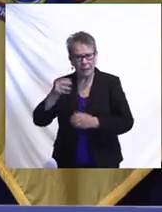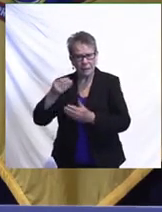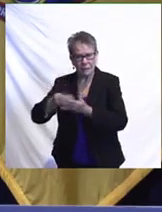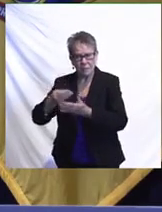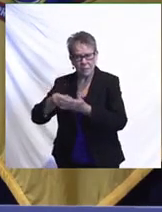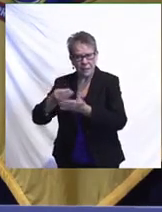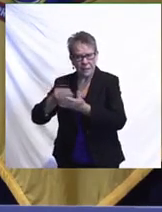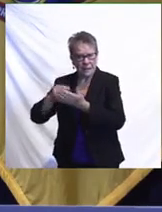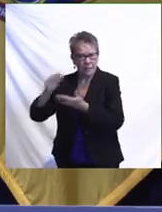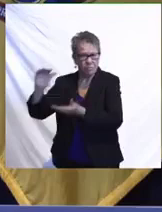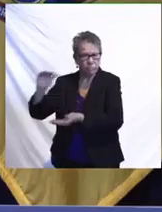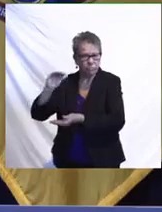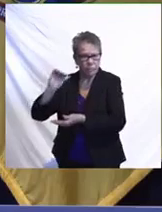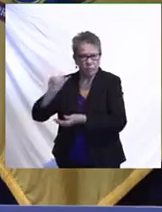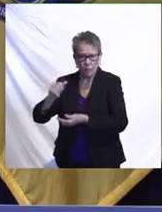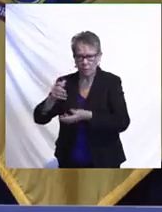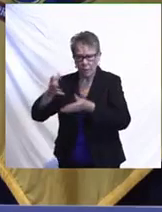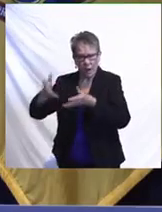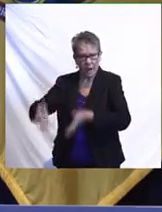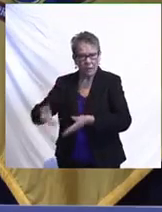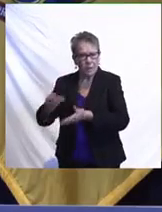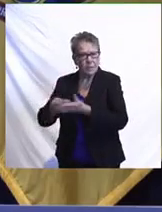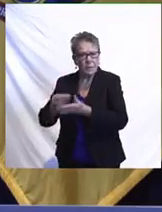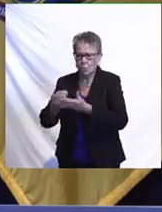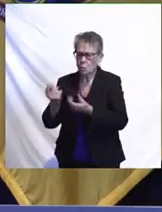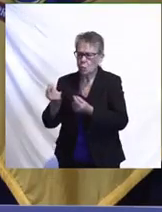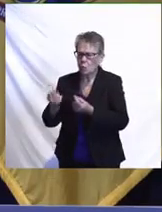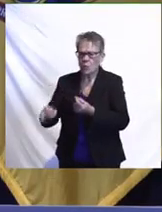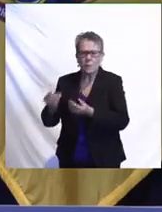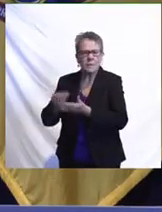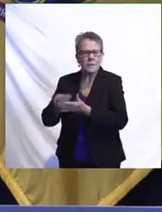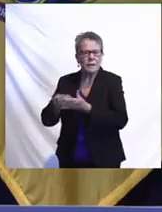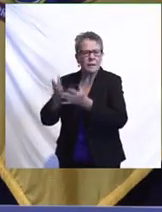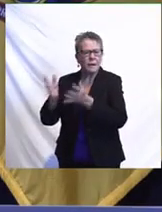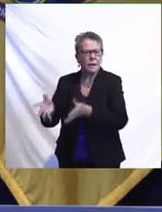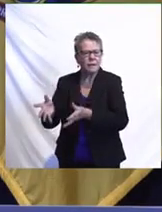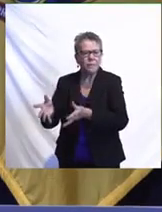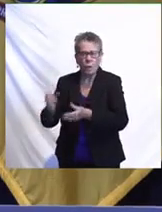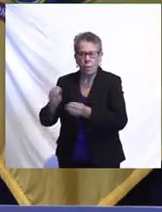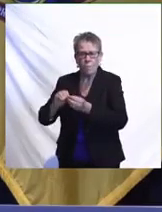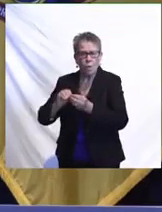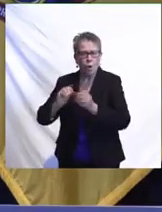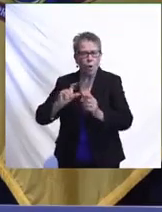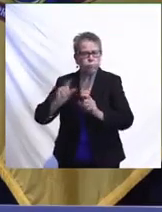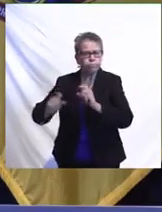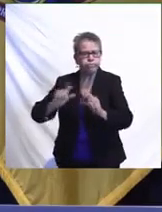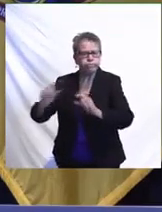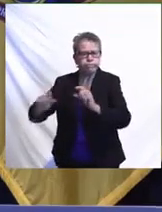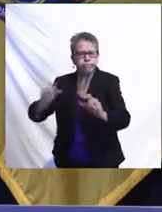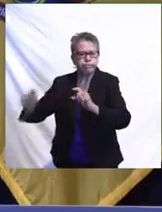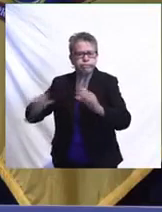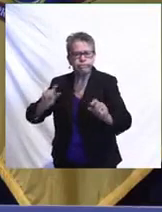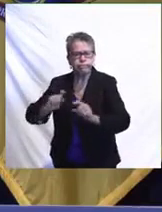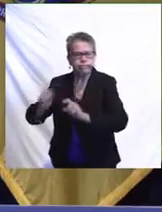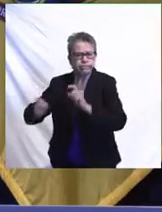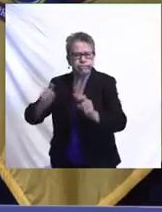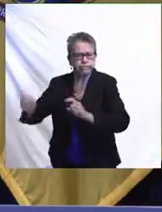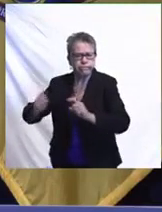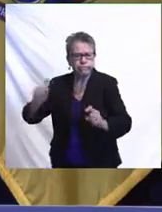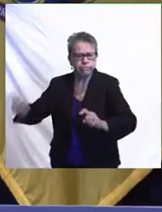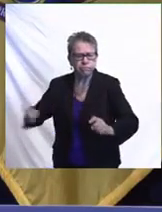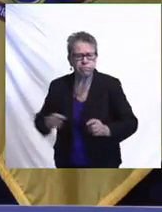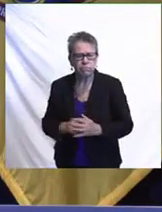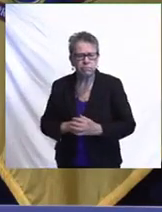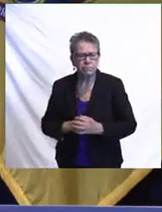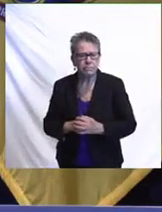the last one. Not necessarily atypical of something you set up for the first